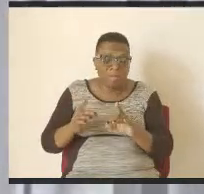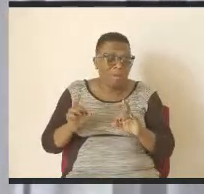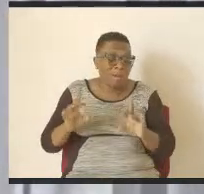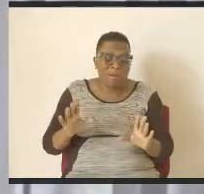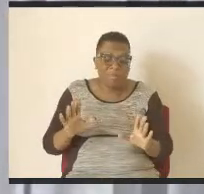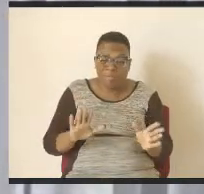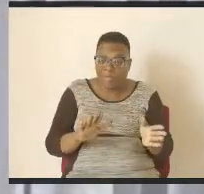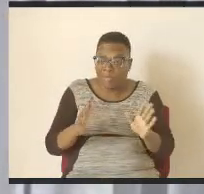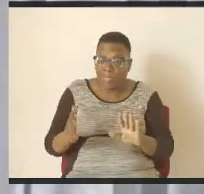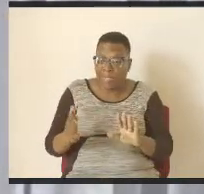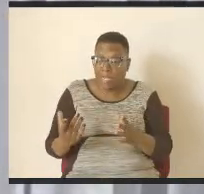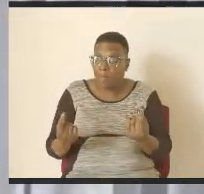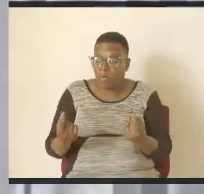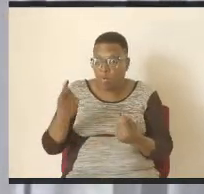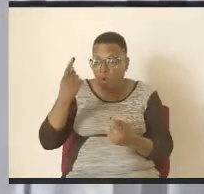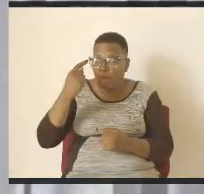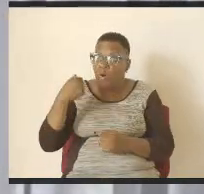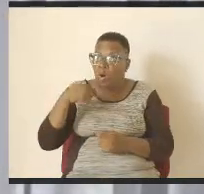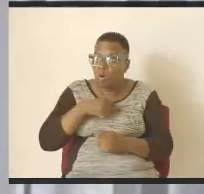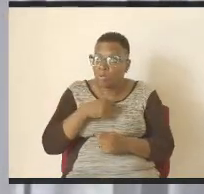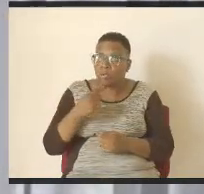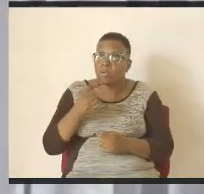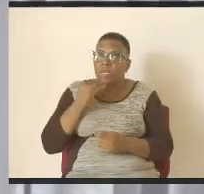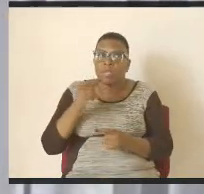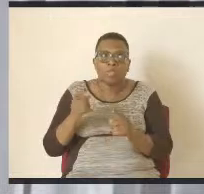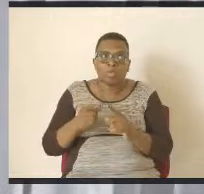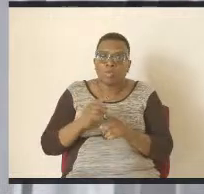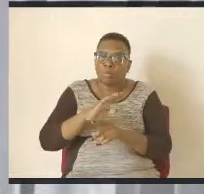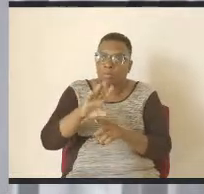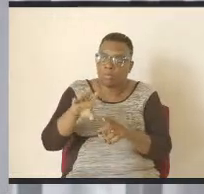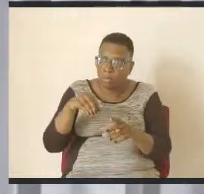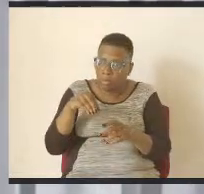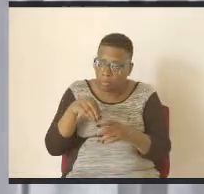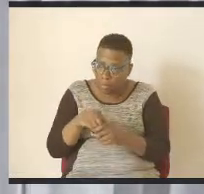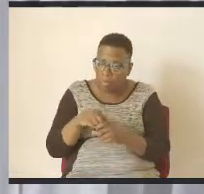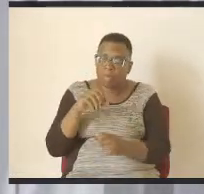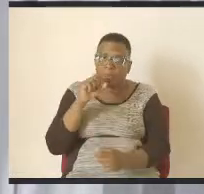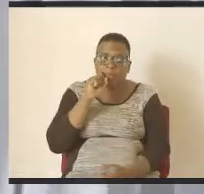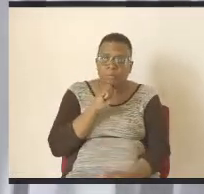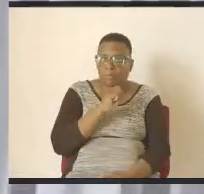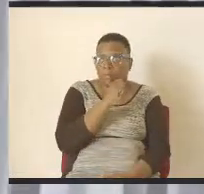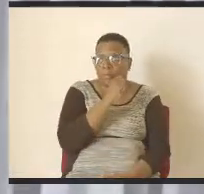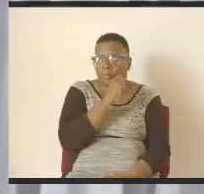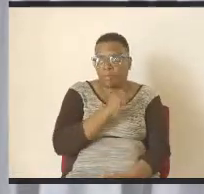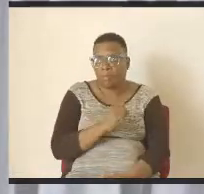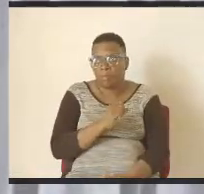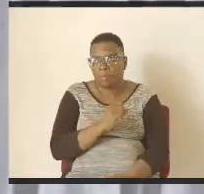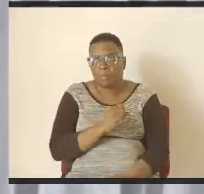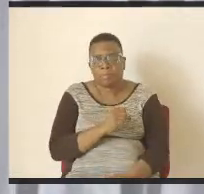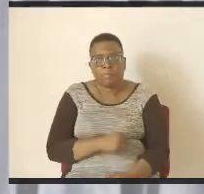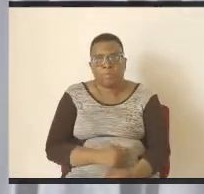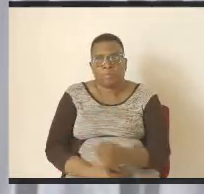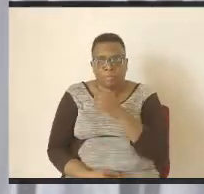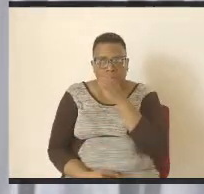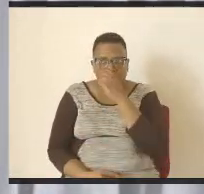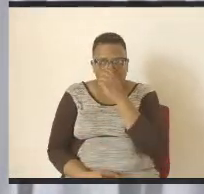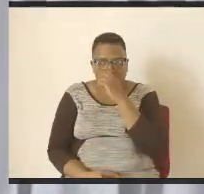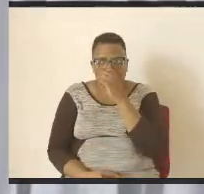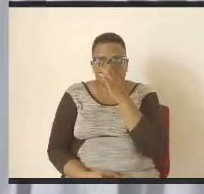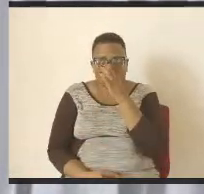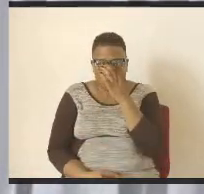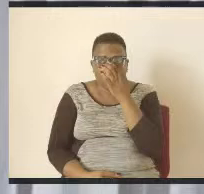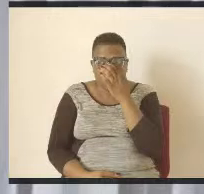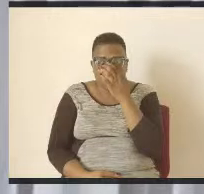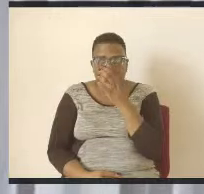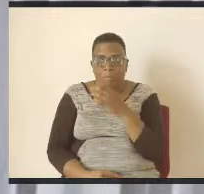death, is to facilitate and to participate in Holy Communion as